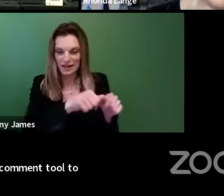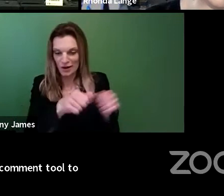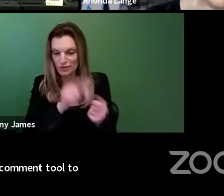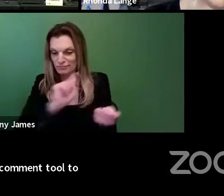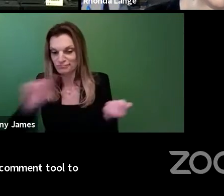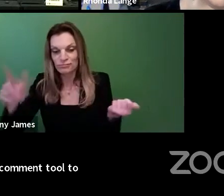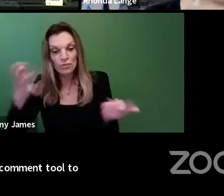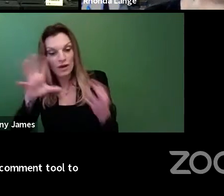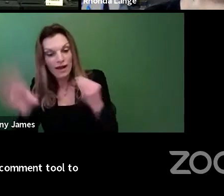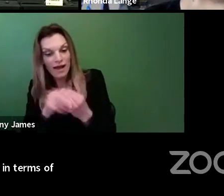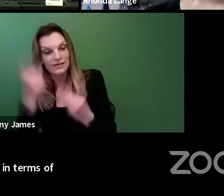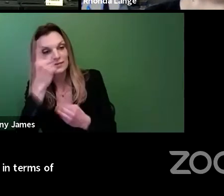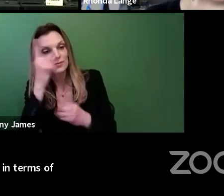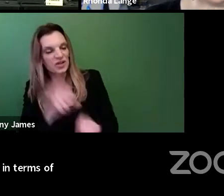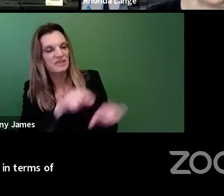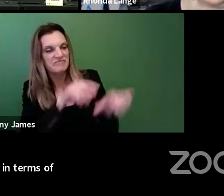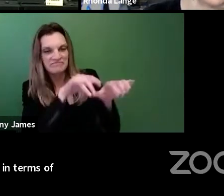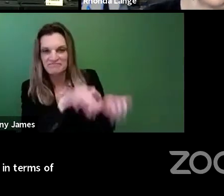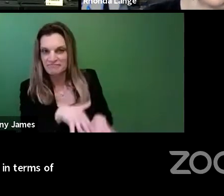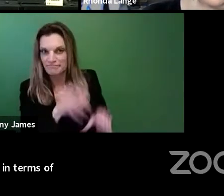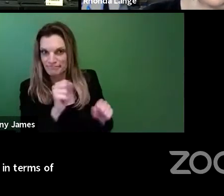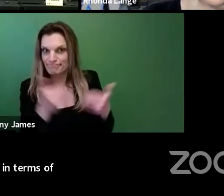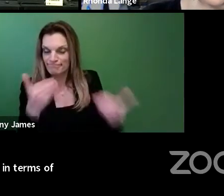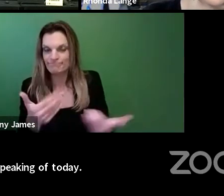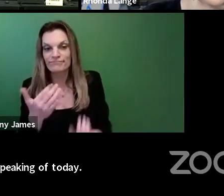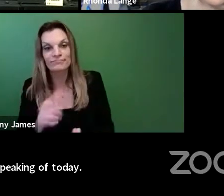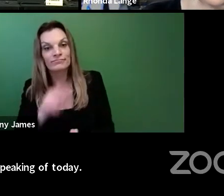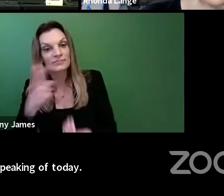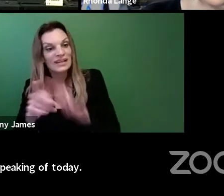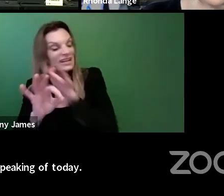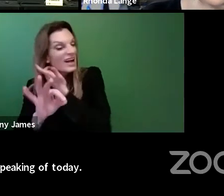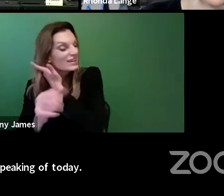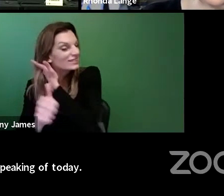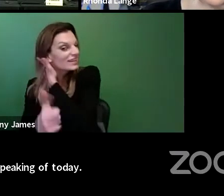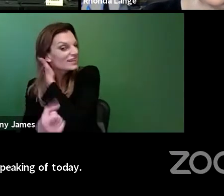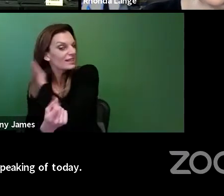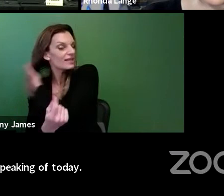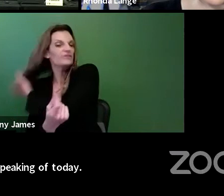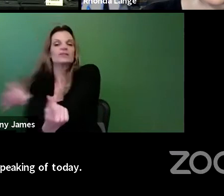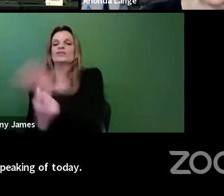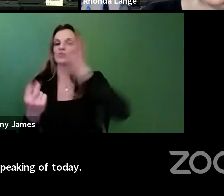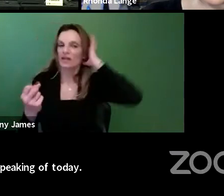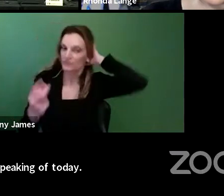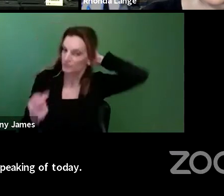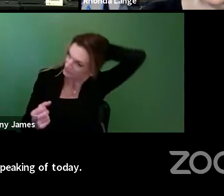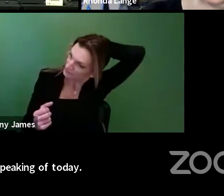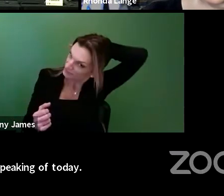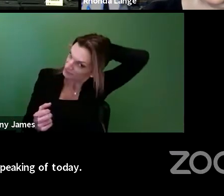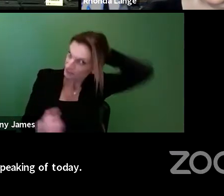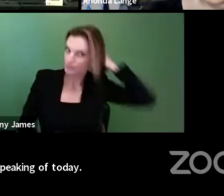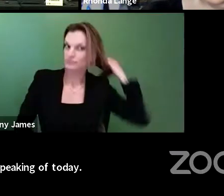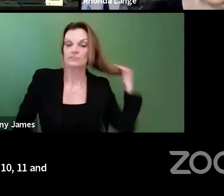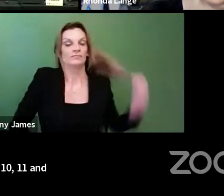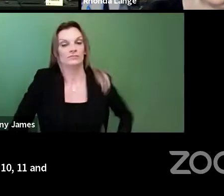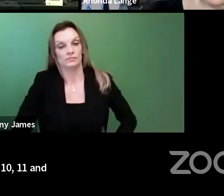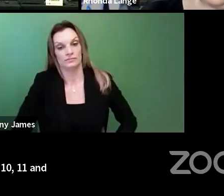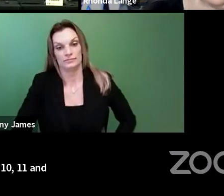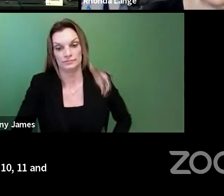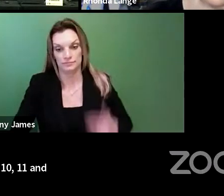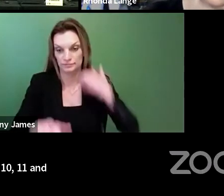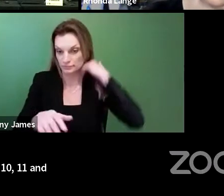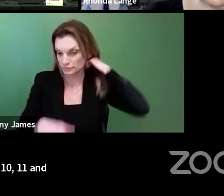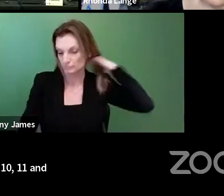you're speaking of today. I'm going to call 9, 10, 11, and 12. If the odds want to come